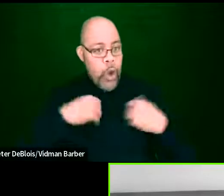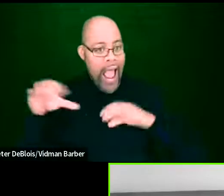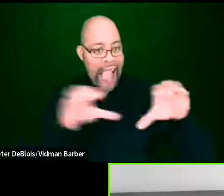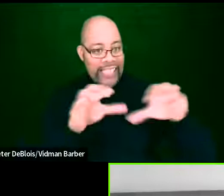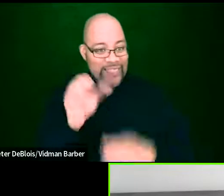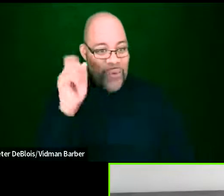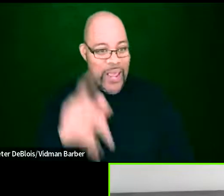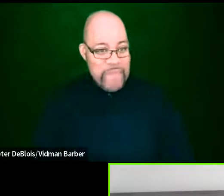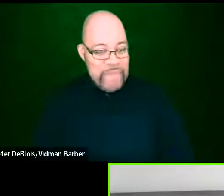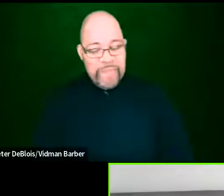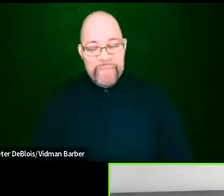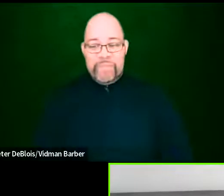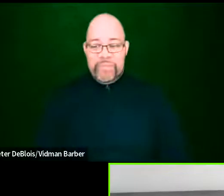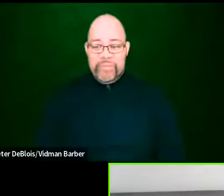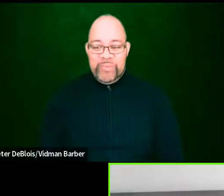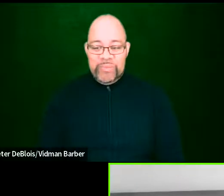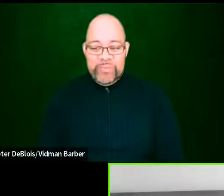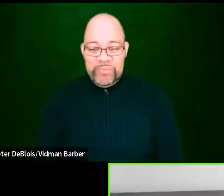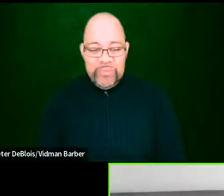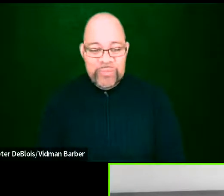activity.